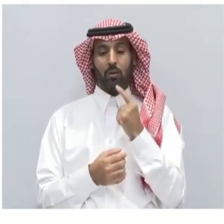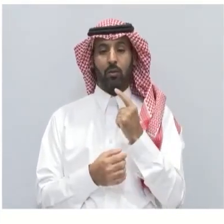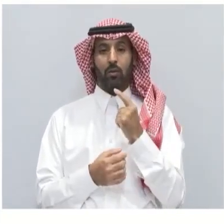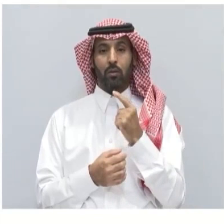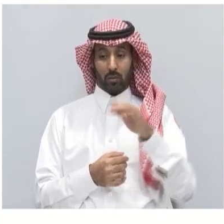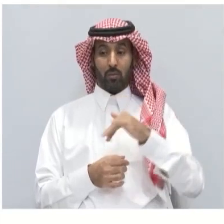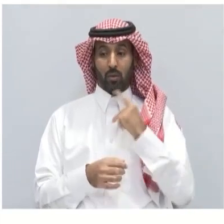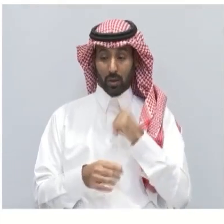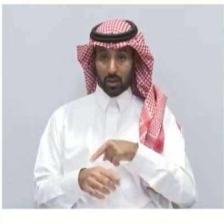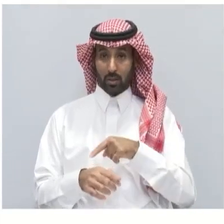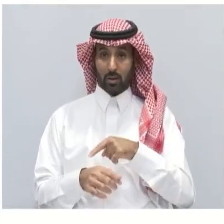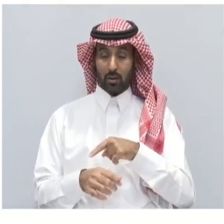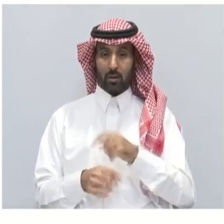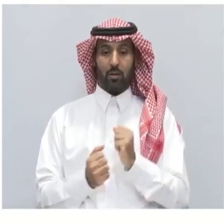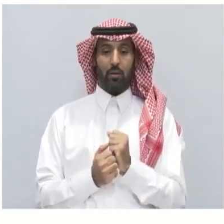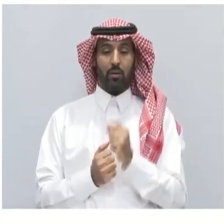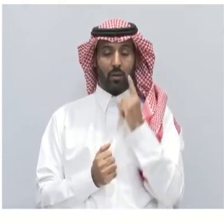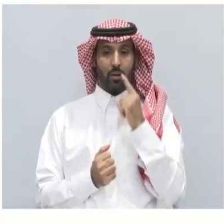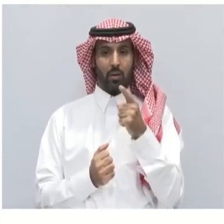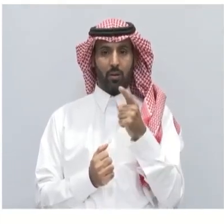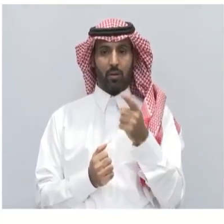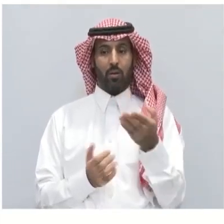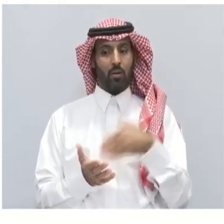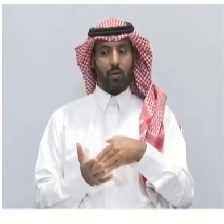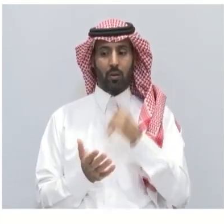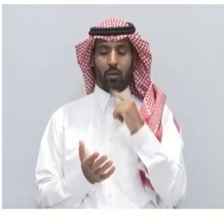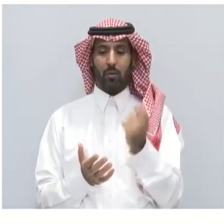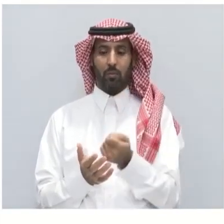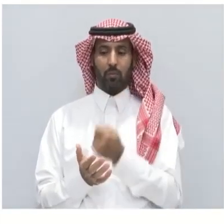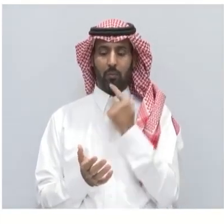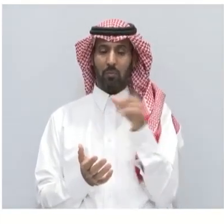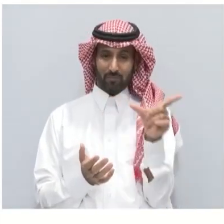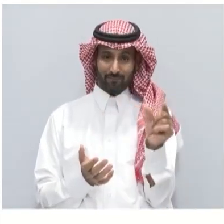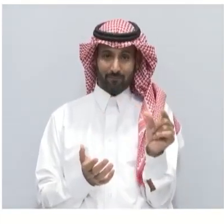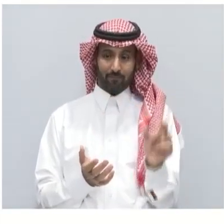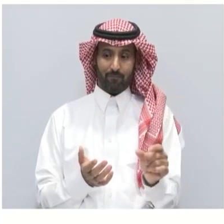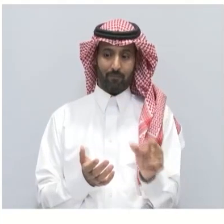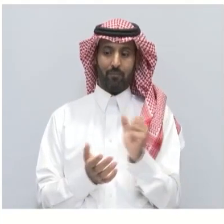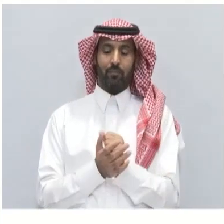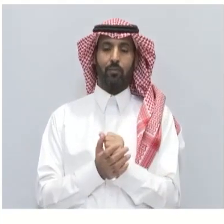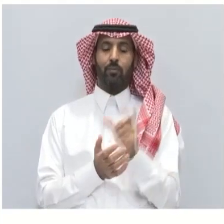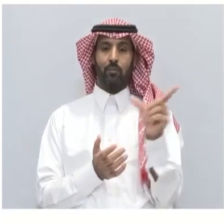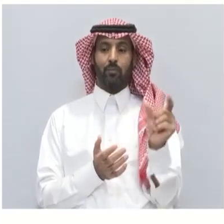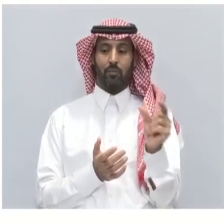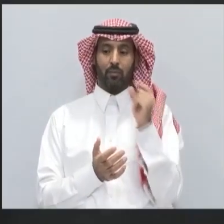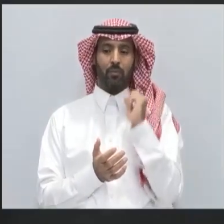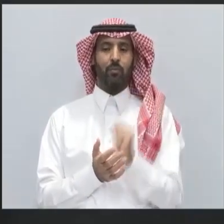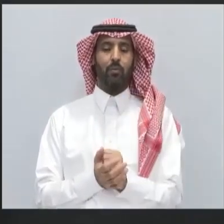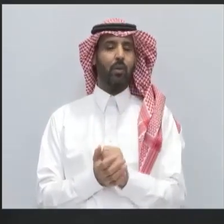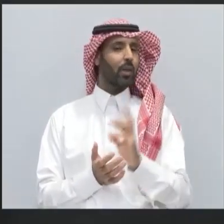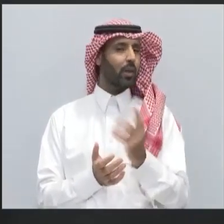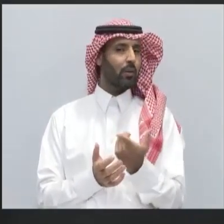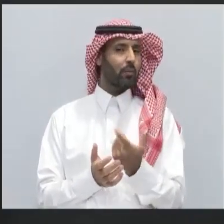soon? Try to rewrite this question using abbreviations and acronyms if you remember